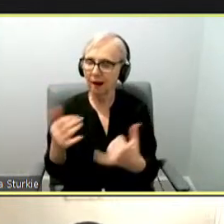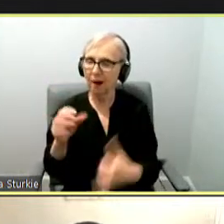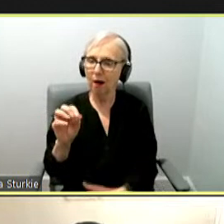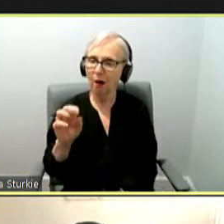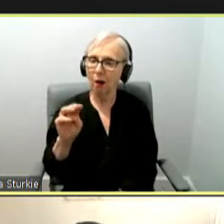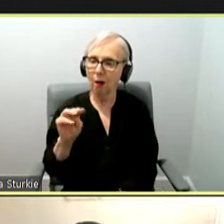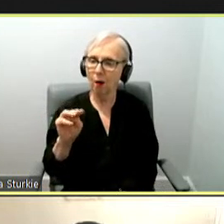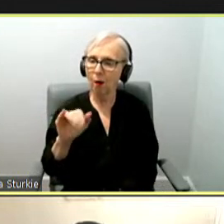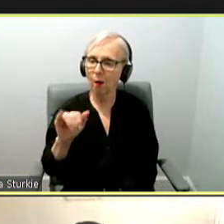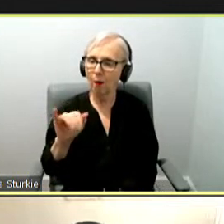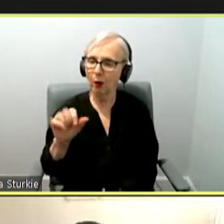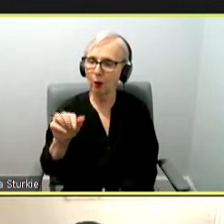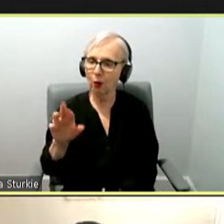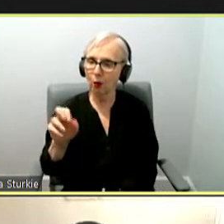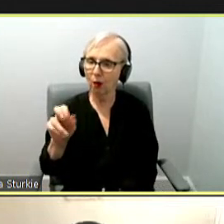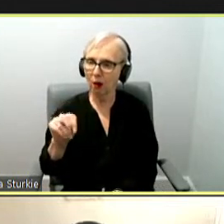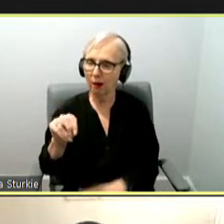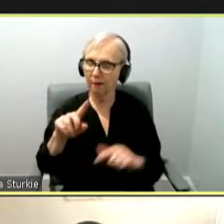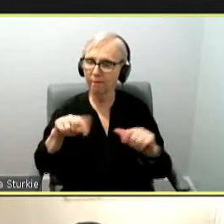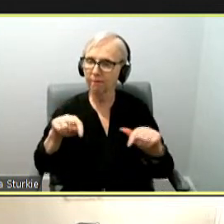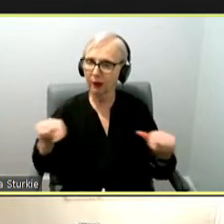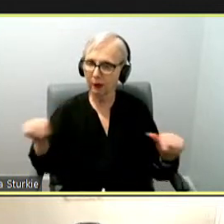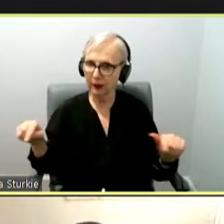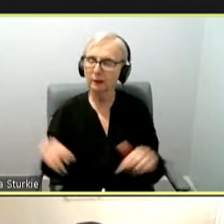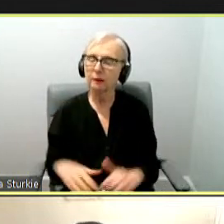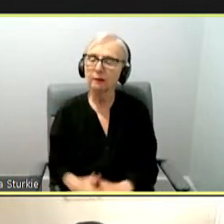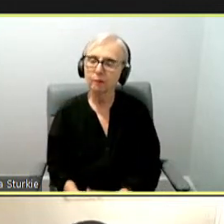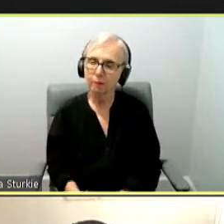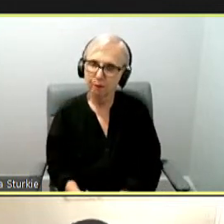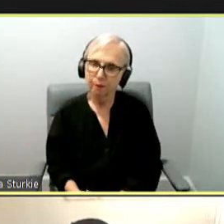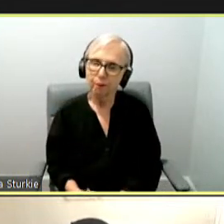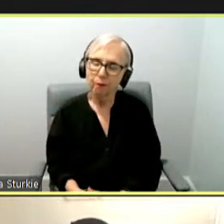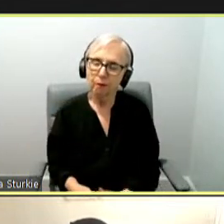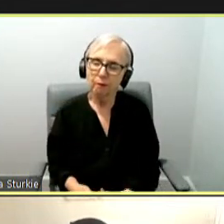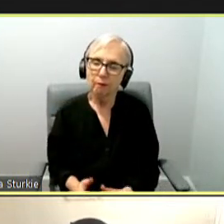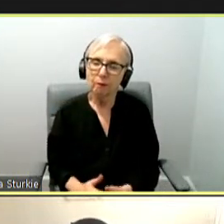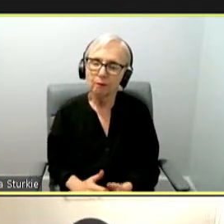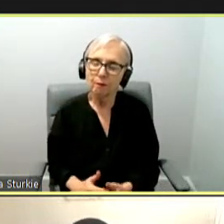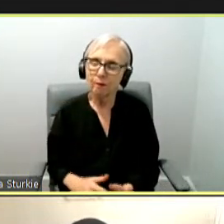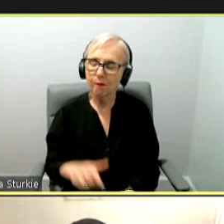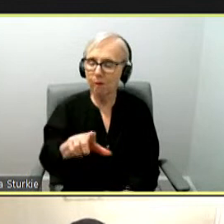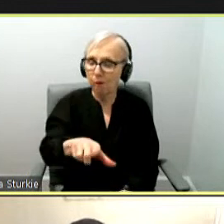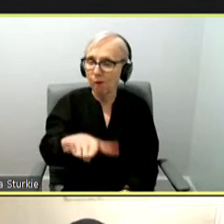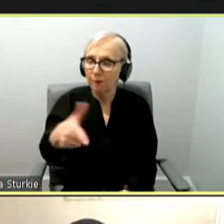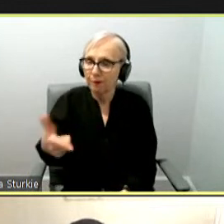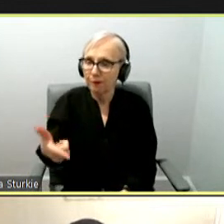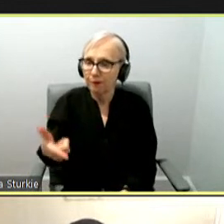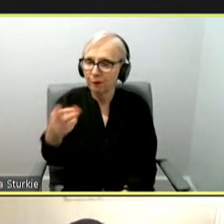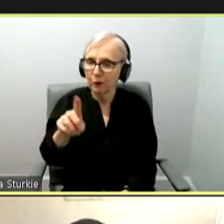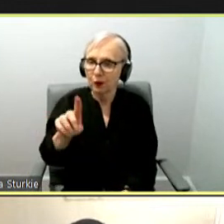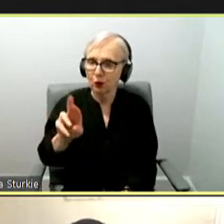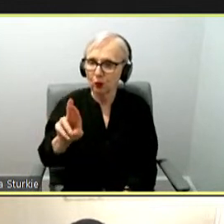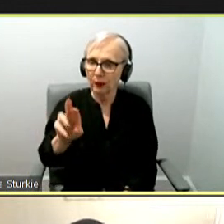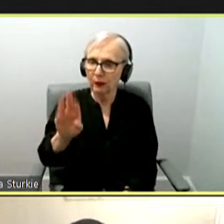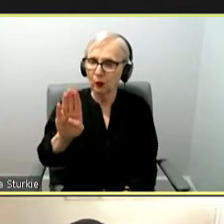or is potentially the Omicron variant. And with that, I will hand it over to Director Bookman.